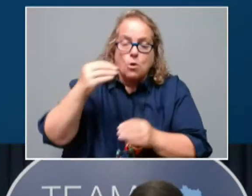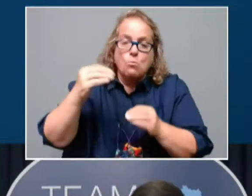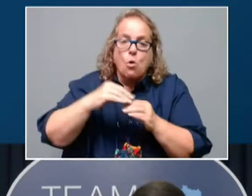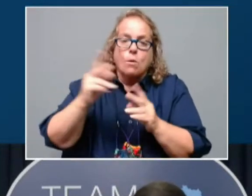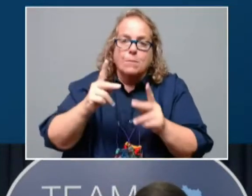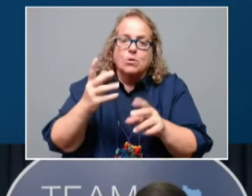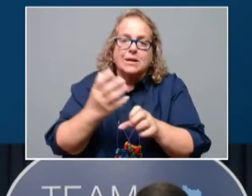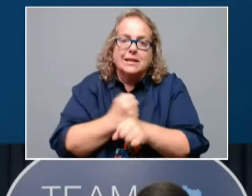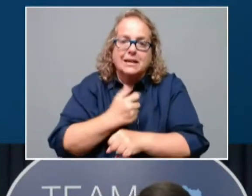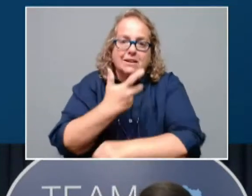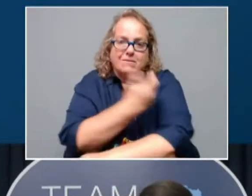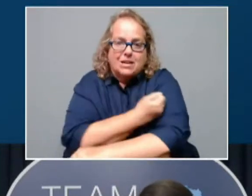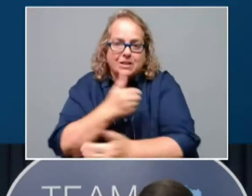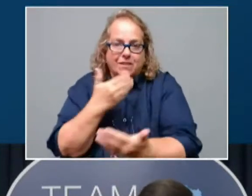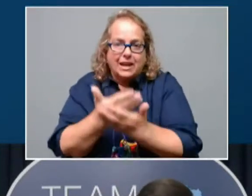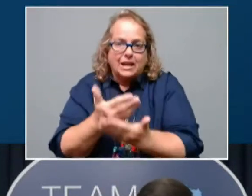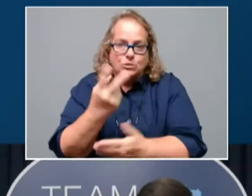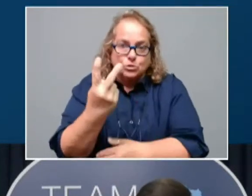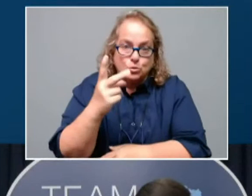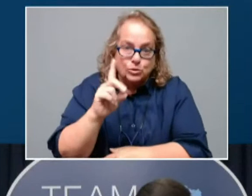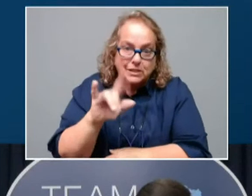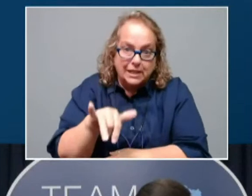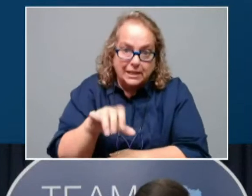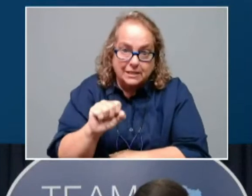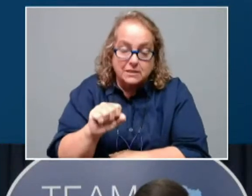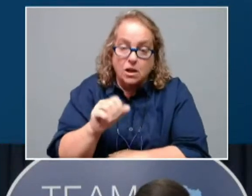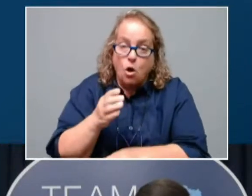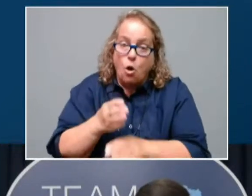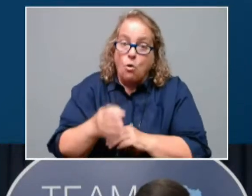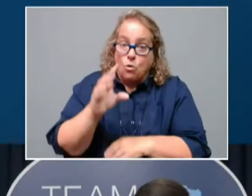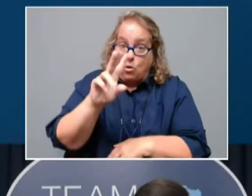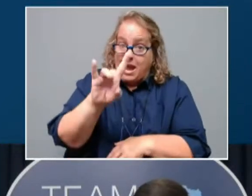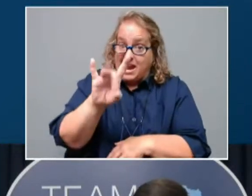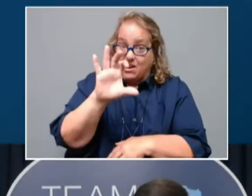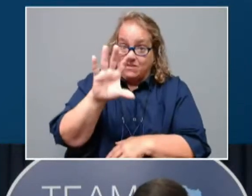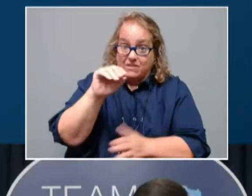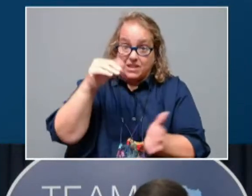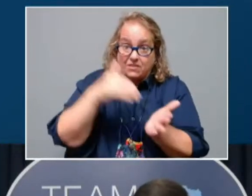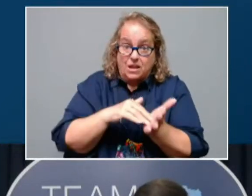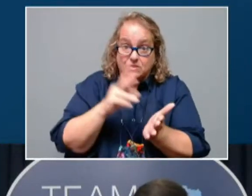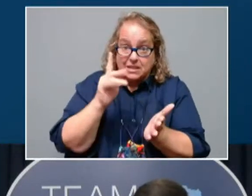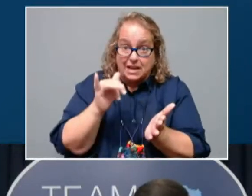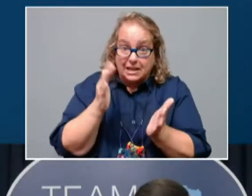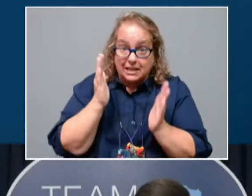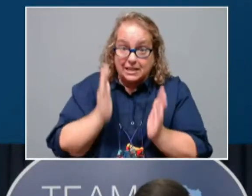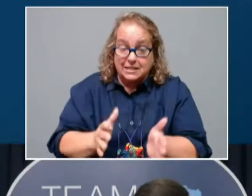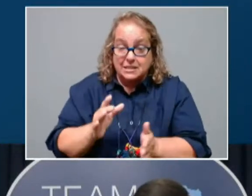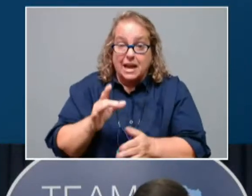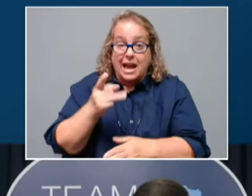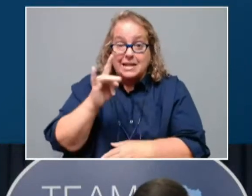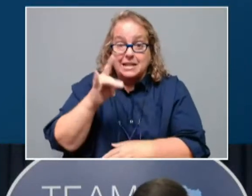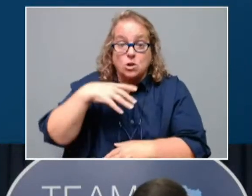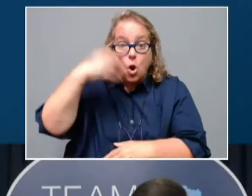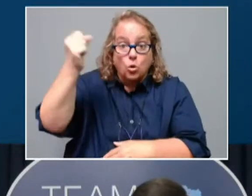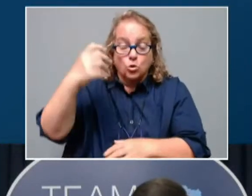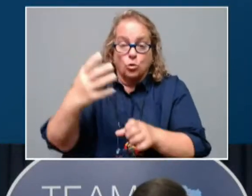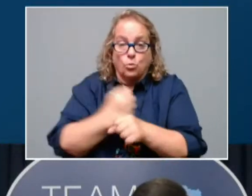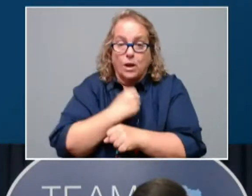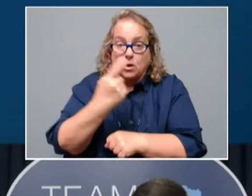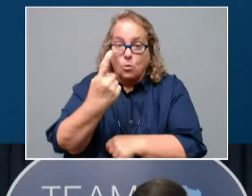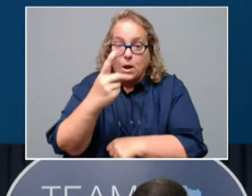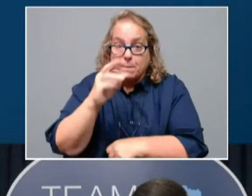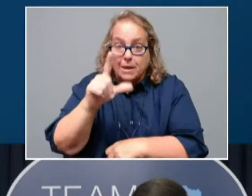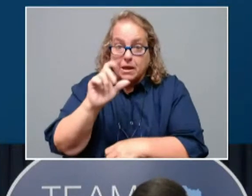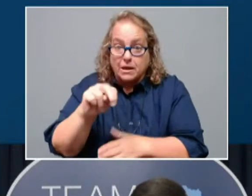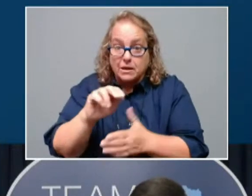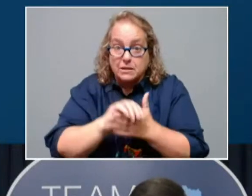2 days. More than 850,000 Kentuckians 18 and older have entered to win the $1 million. Nearly 50,000 youth ages